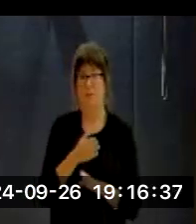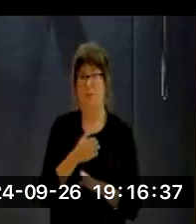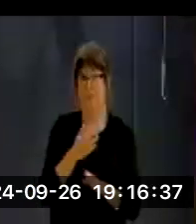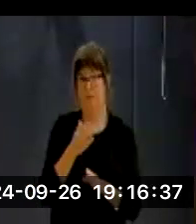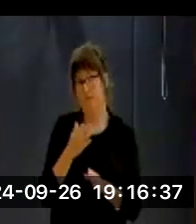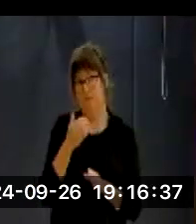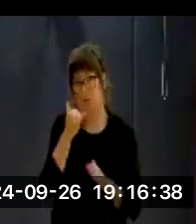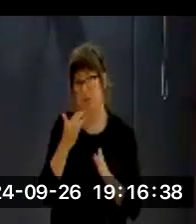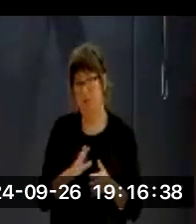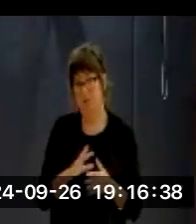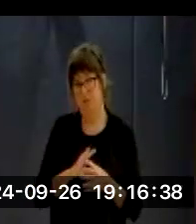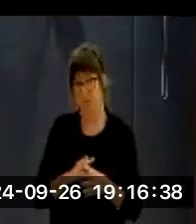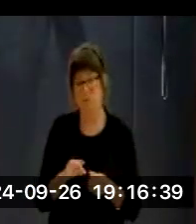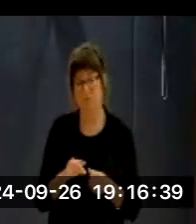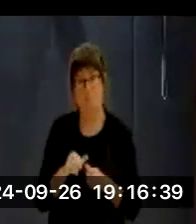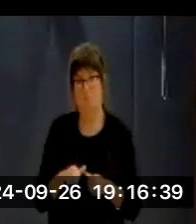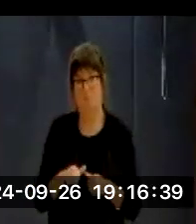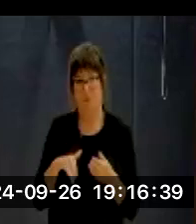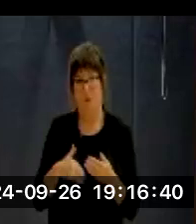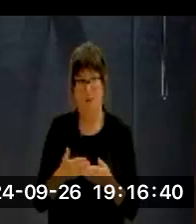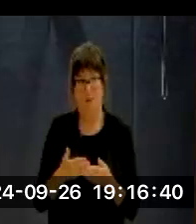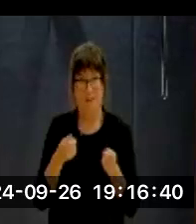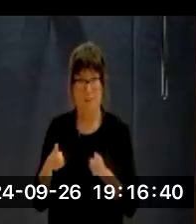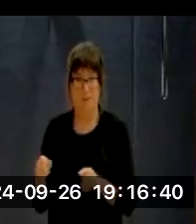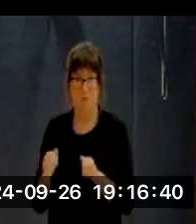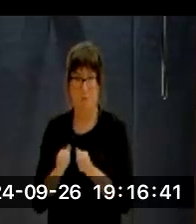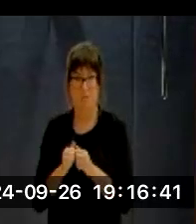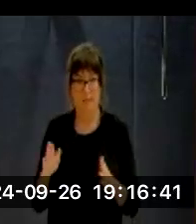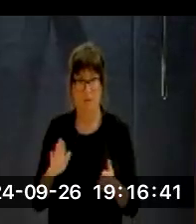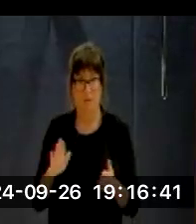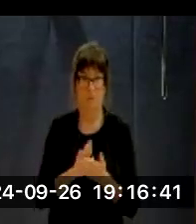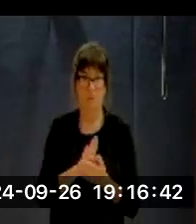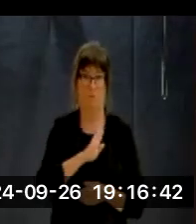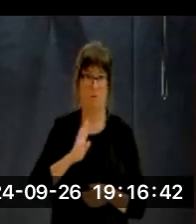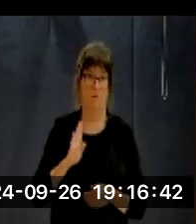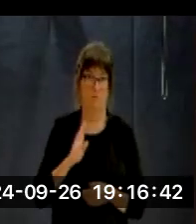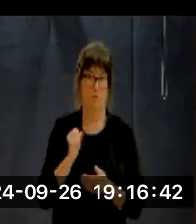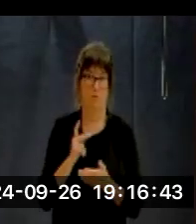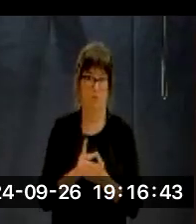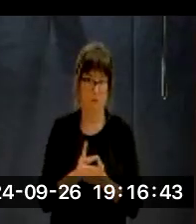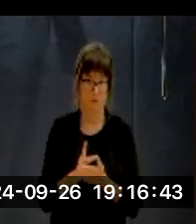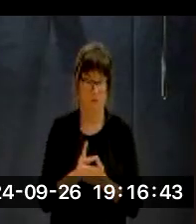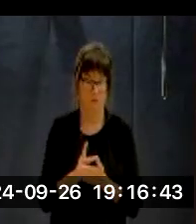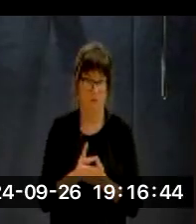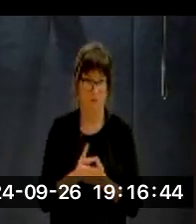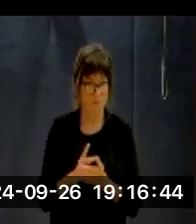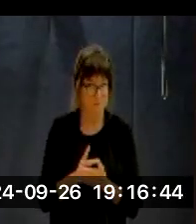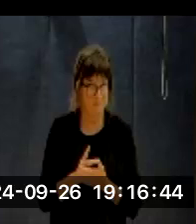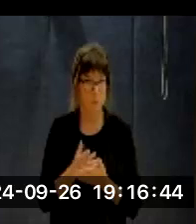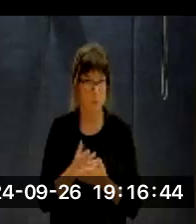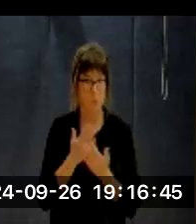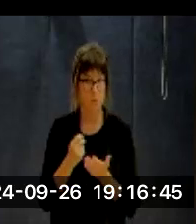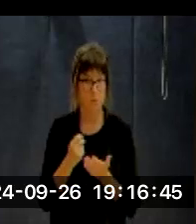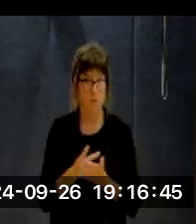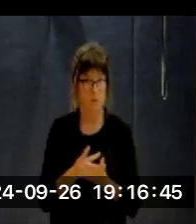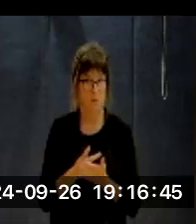mentioned, this is all happening without the school board approval. And when that happens, if the school boards don't